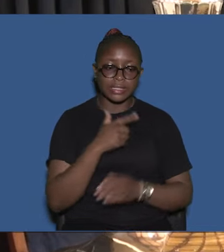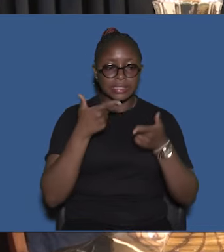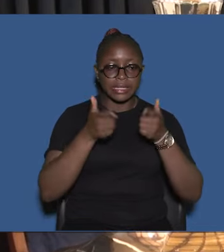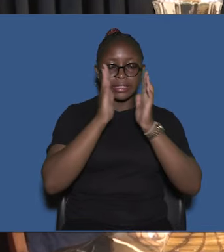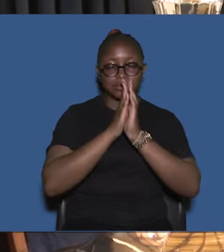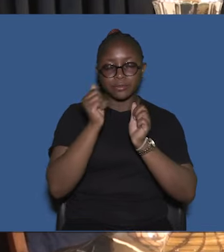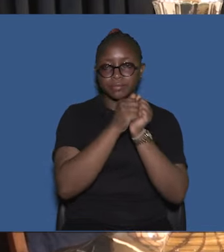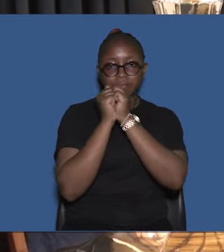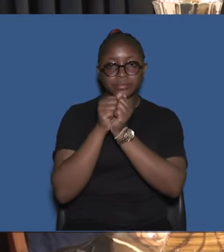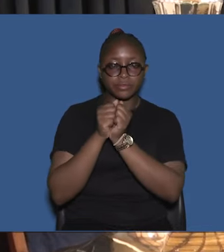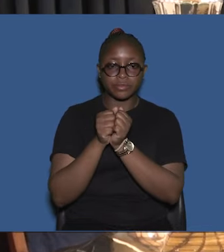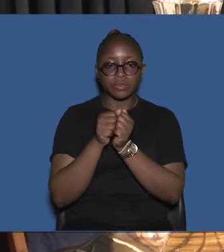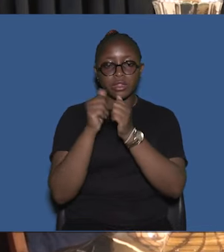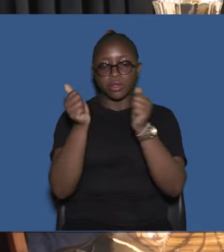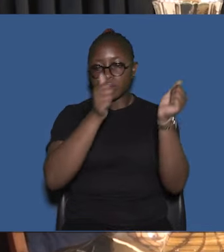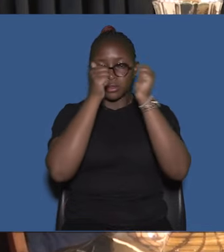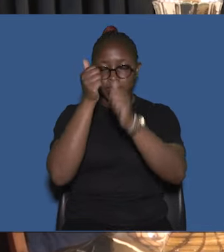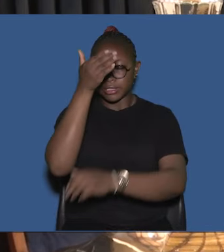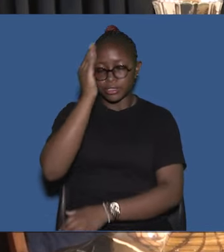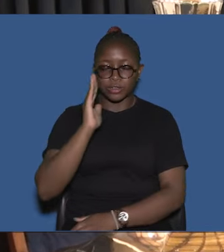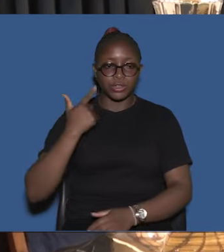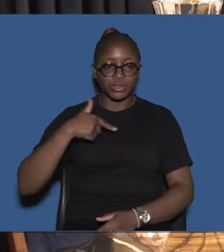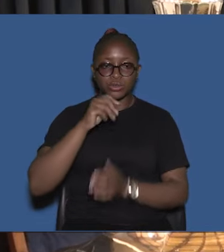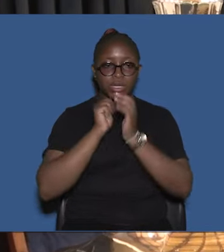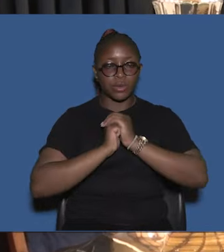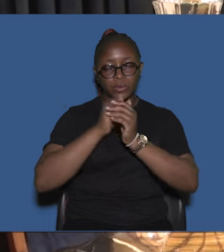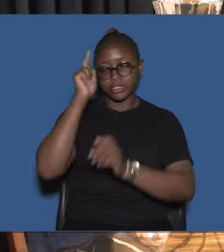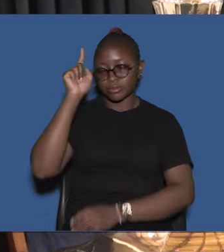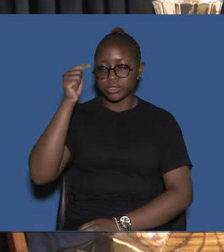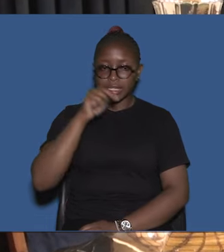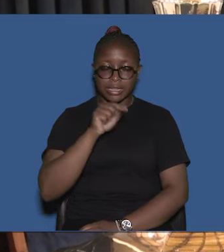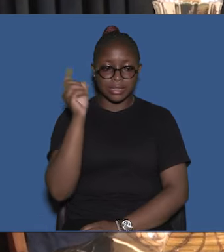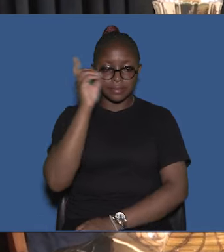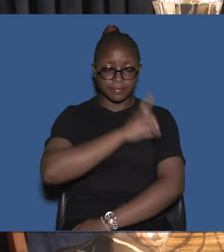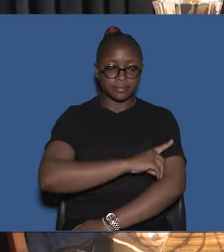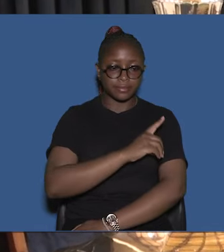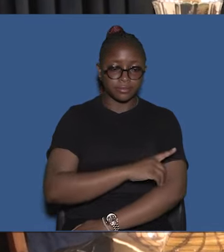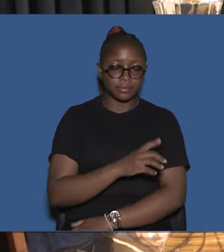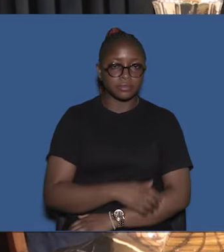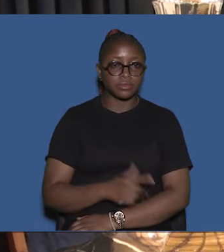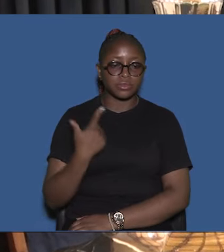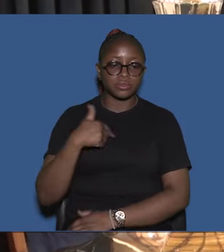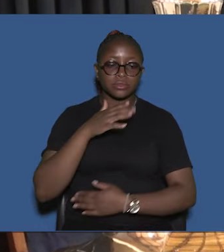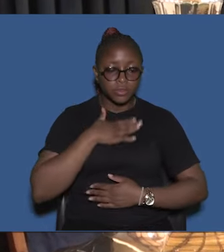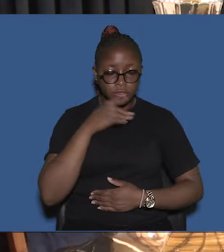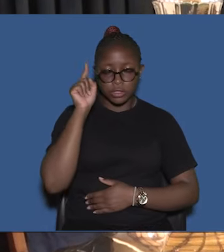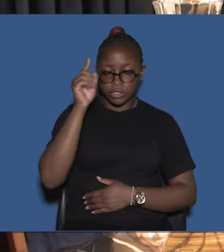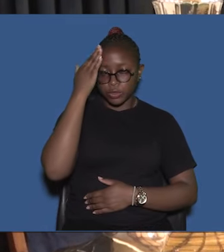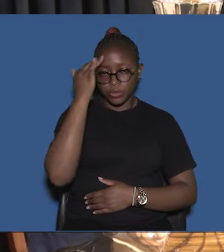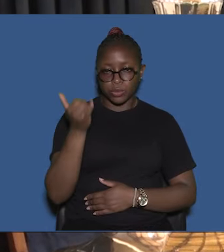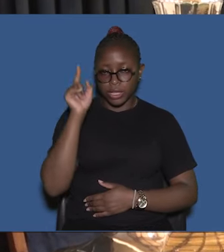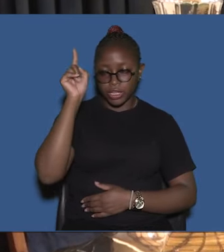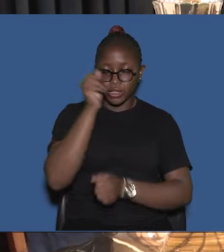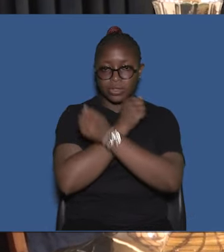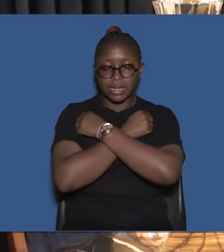Almighty God, we worship you this day. We honor you because you love us. We thank